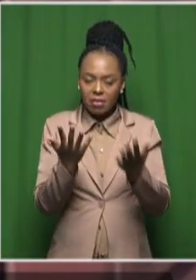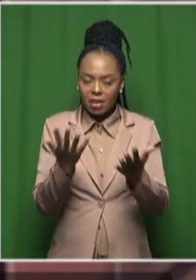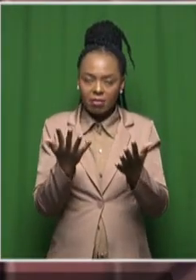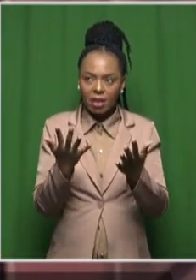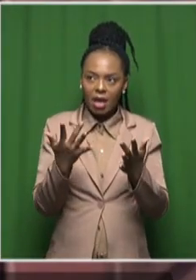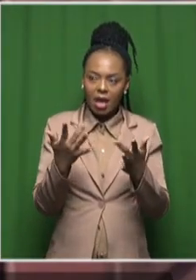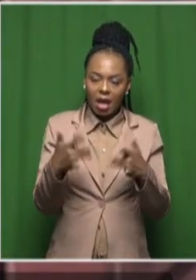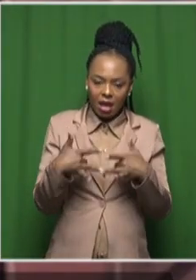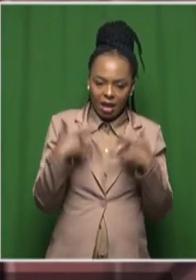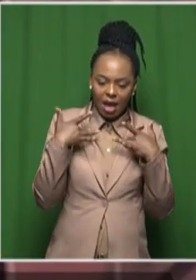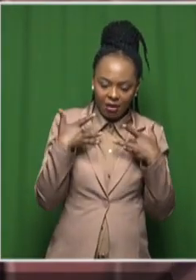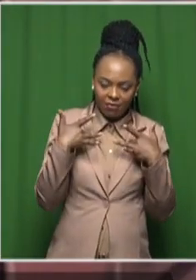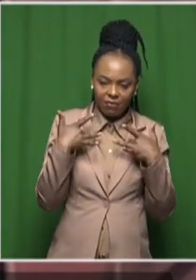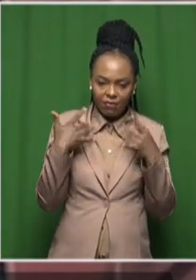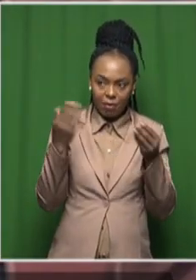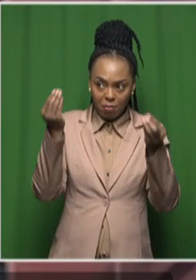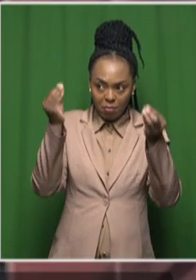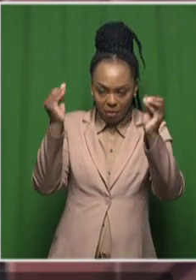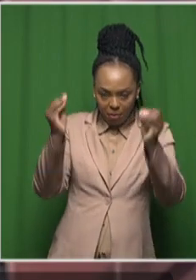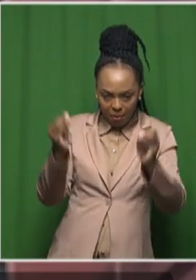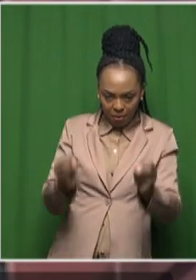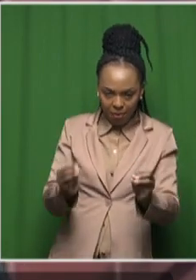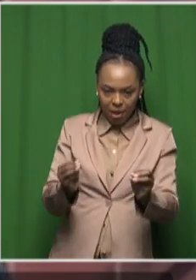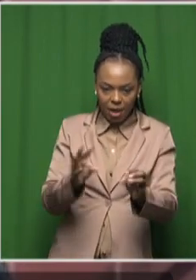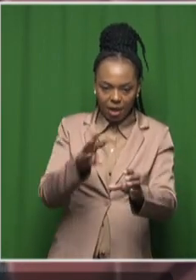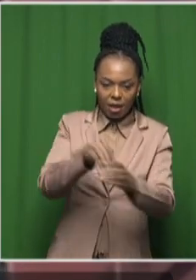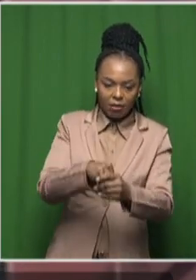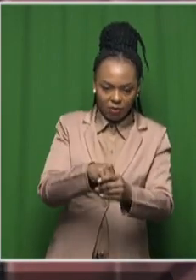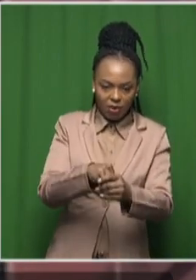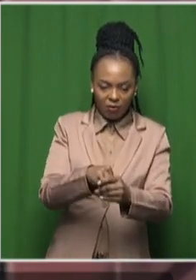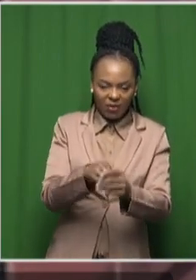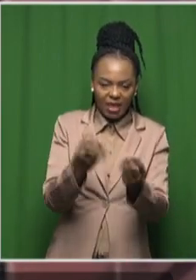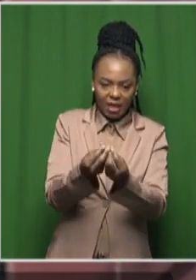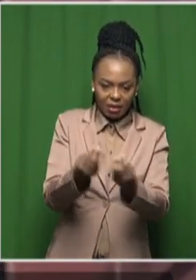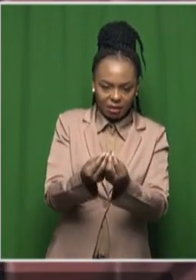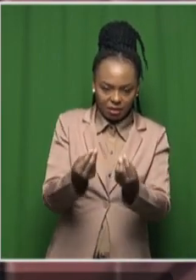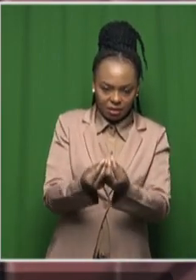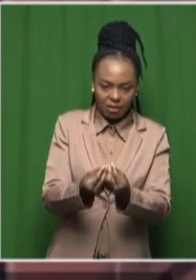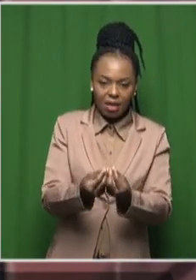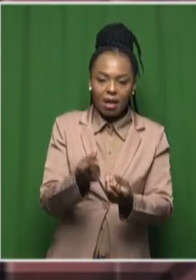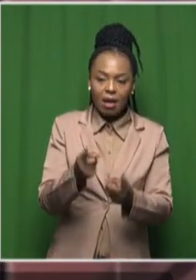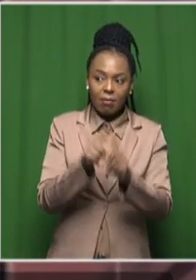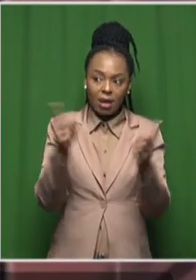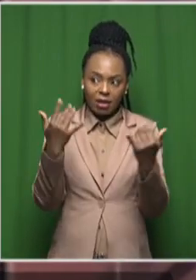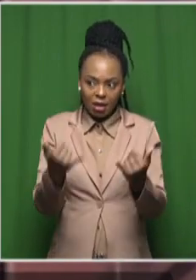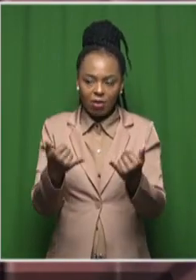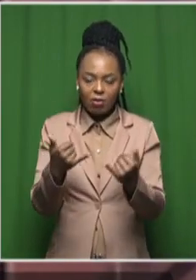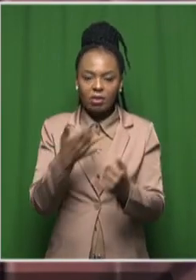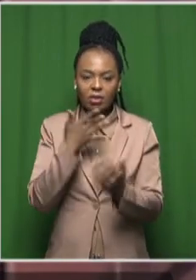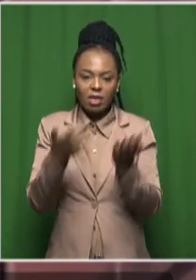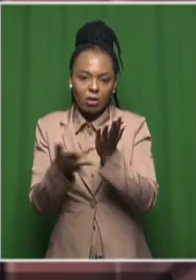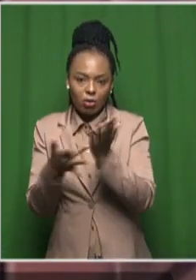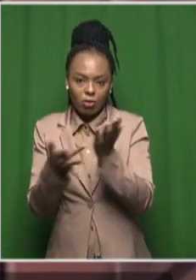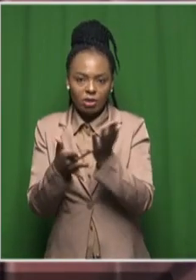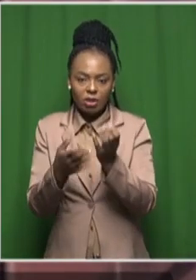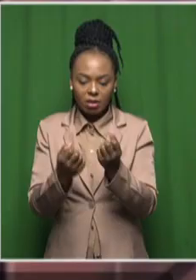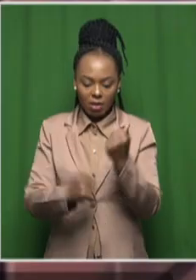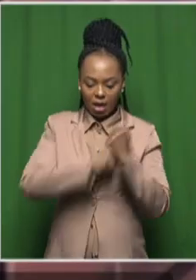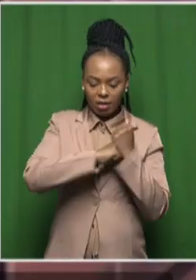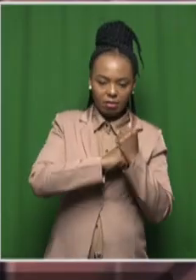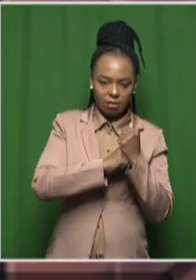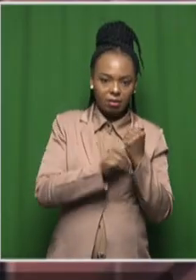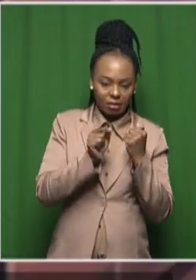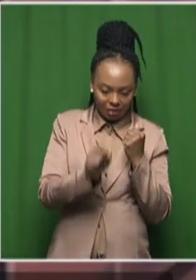living ceramic surfaces. And I think in terms of glaze technology and how do you develop a clay that